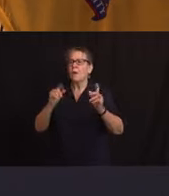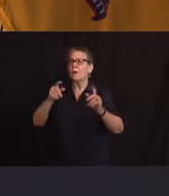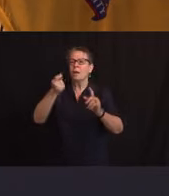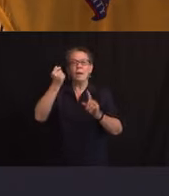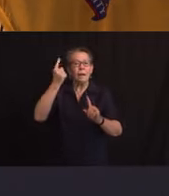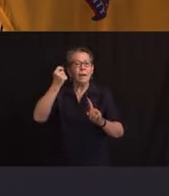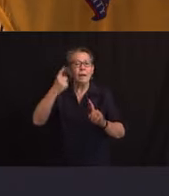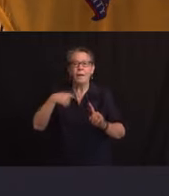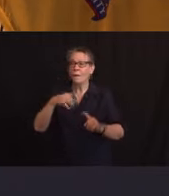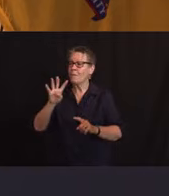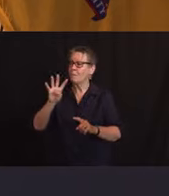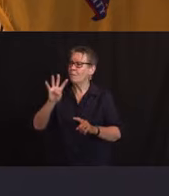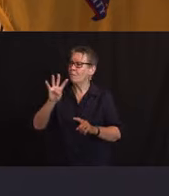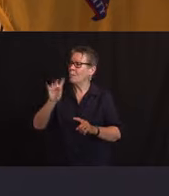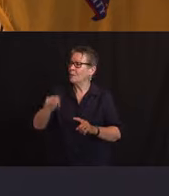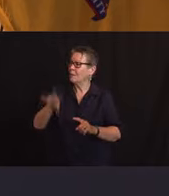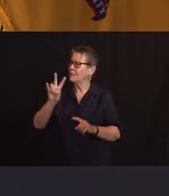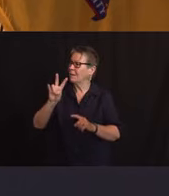4.7 million.